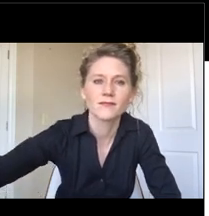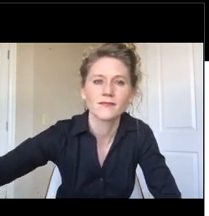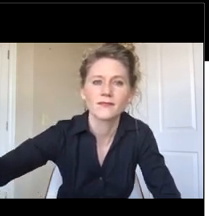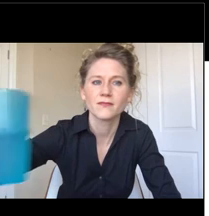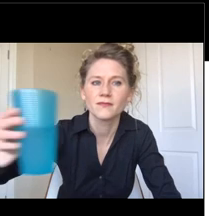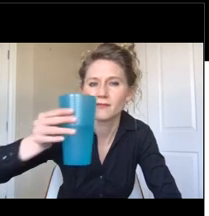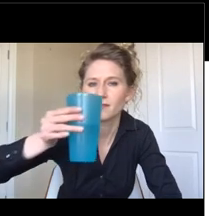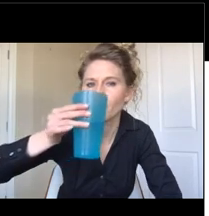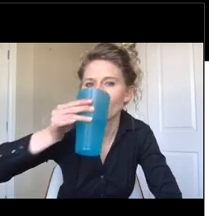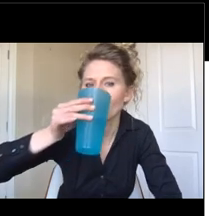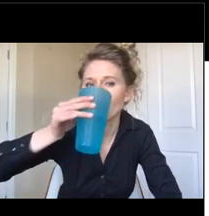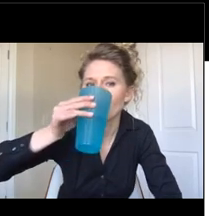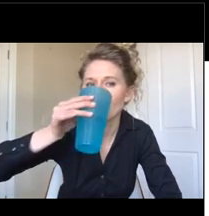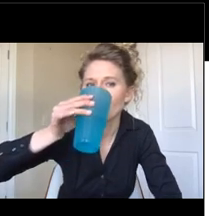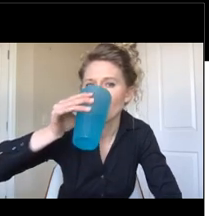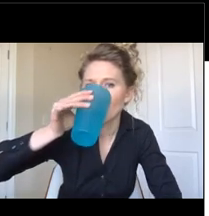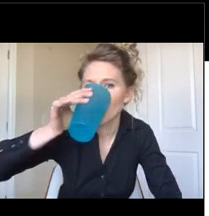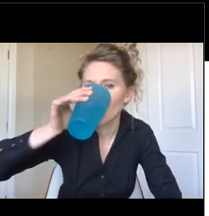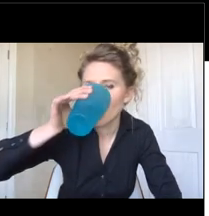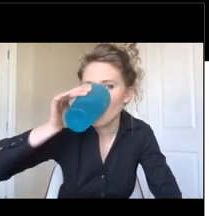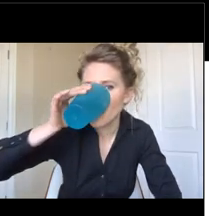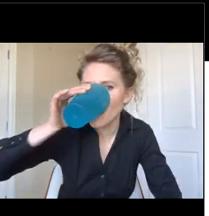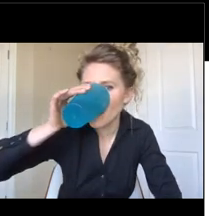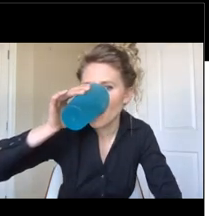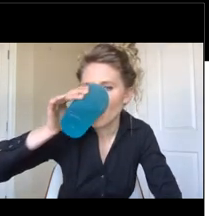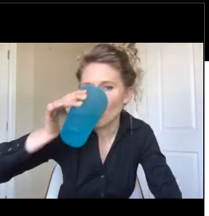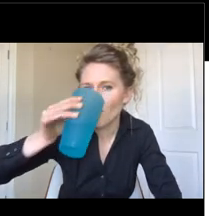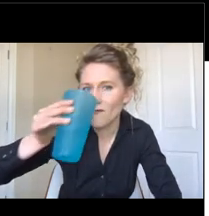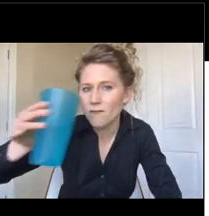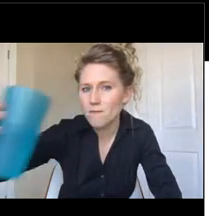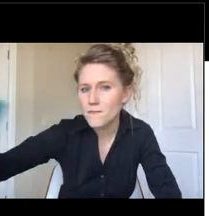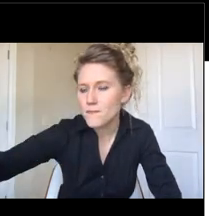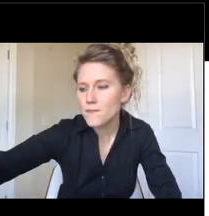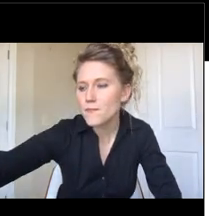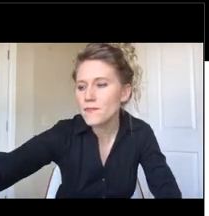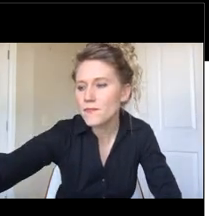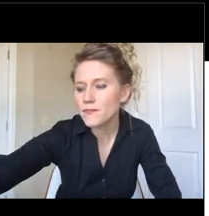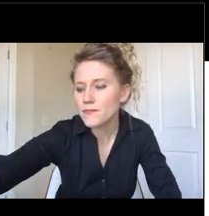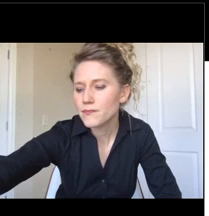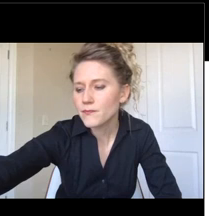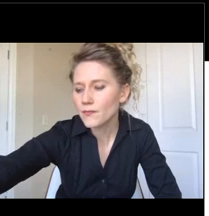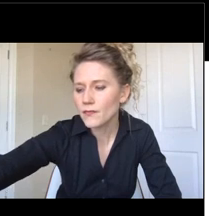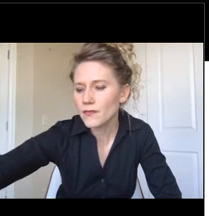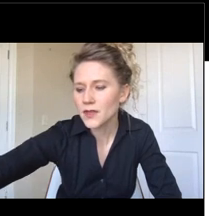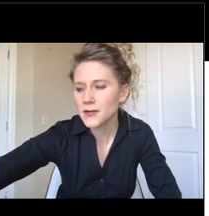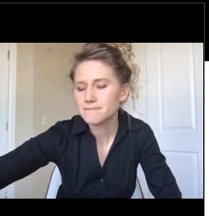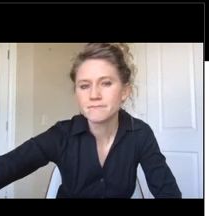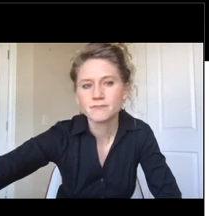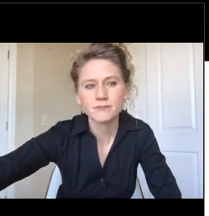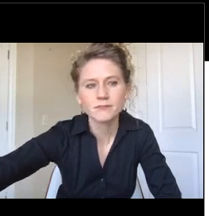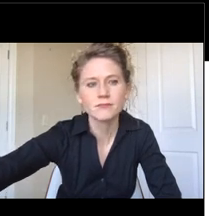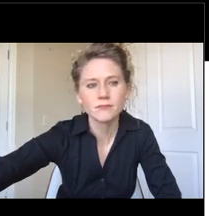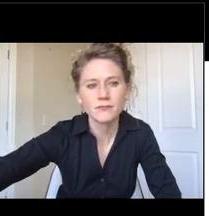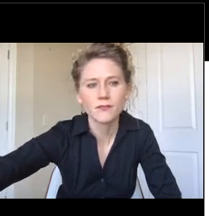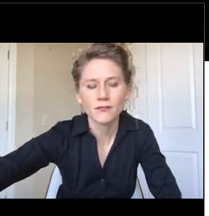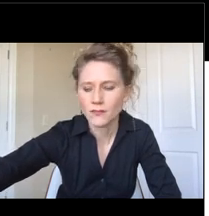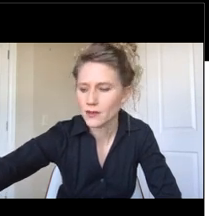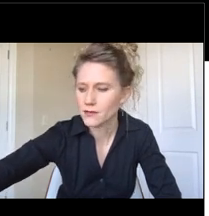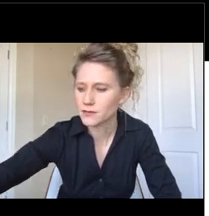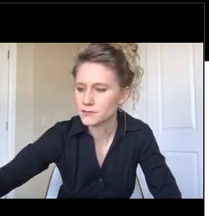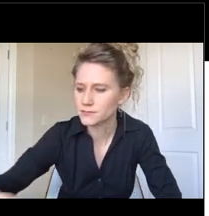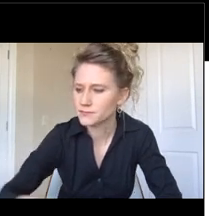over 1,000, population 139. Our daytime population is around, you know, 200,000. So we have a lot of businesses, a lot of people coming to